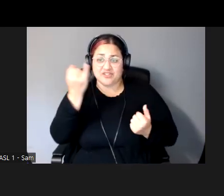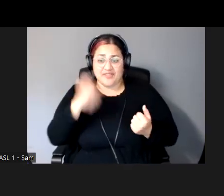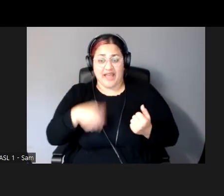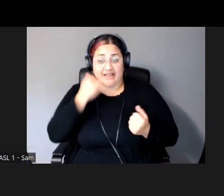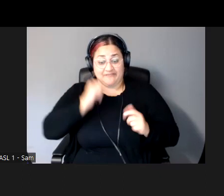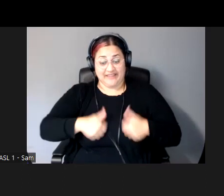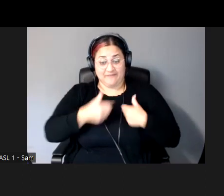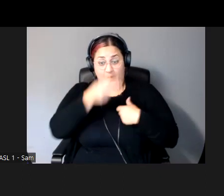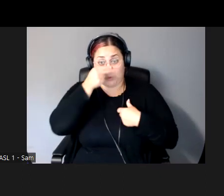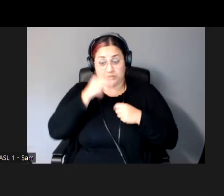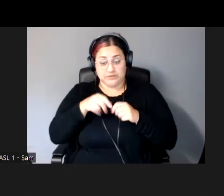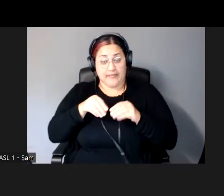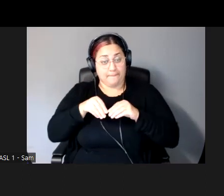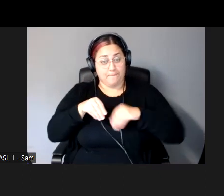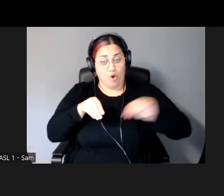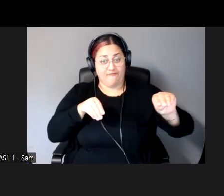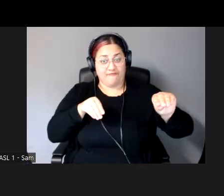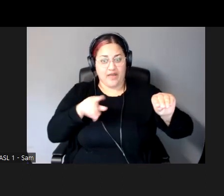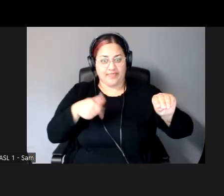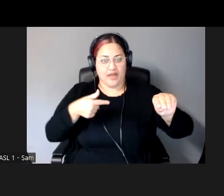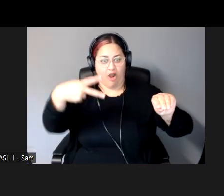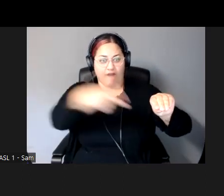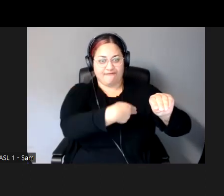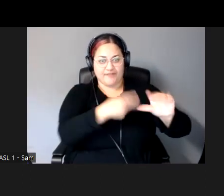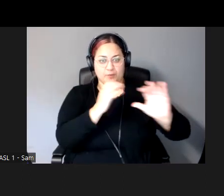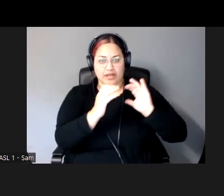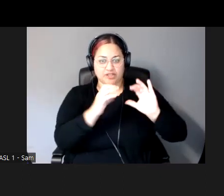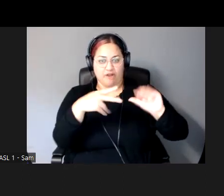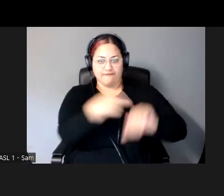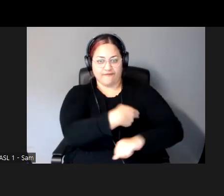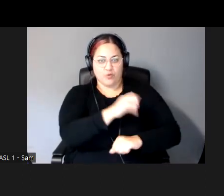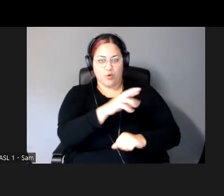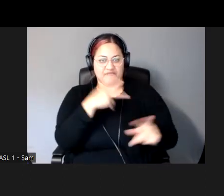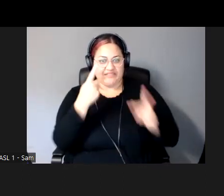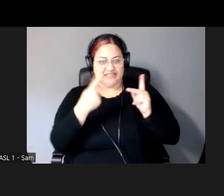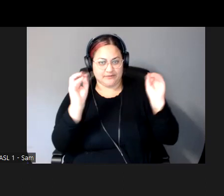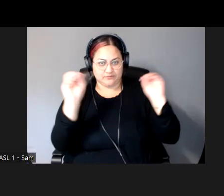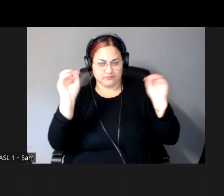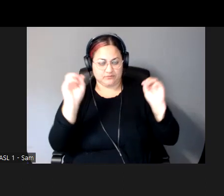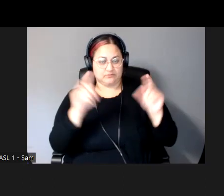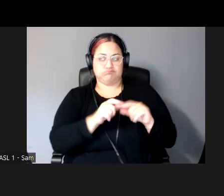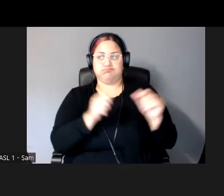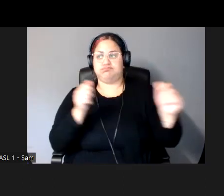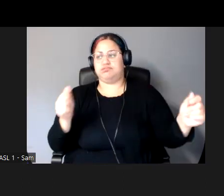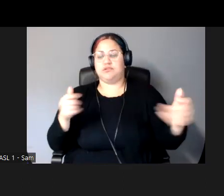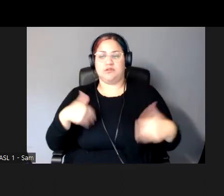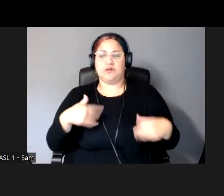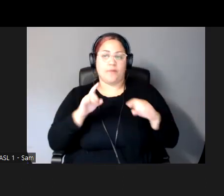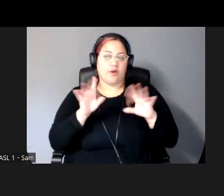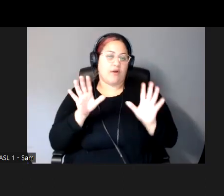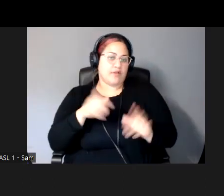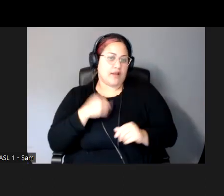communication is even more strange because of the distance, I suspect. I would think so as well.